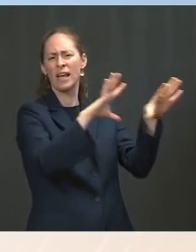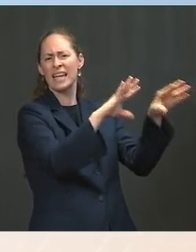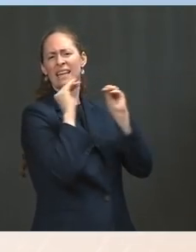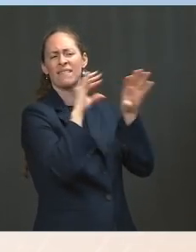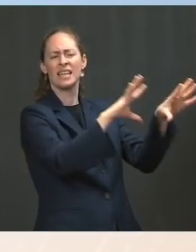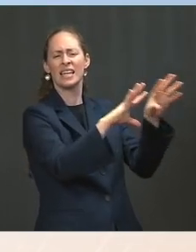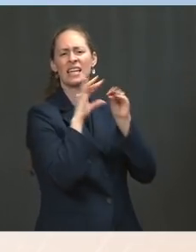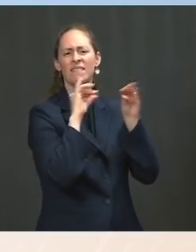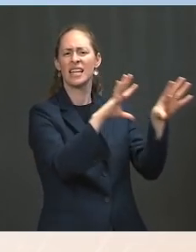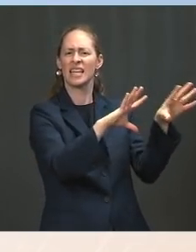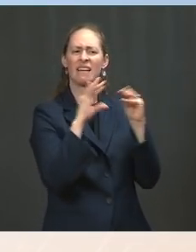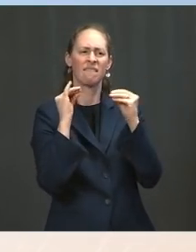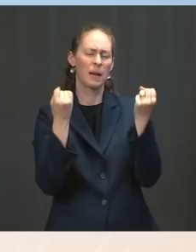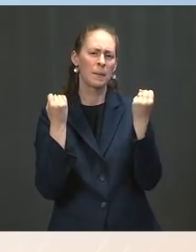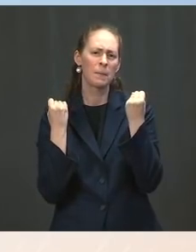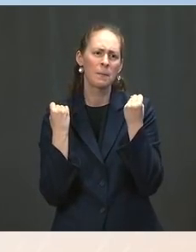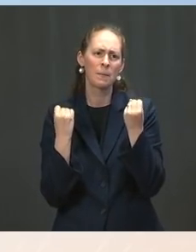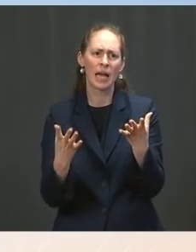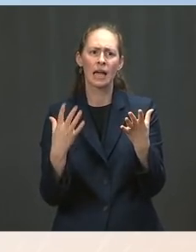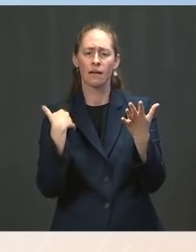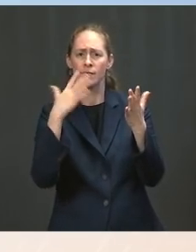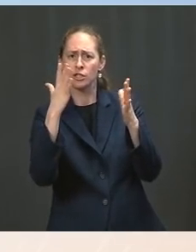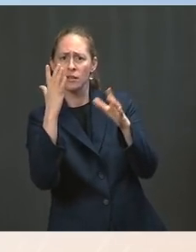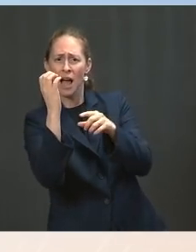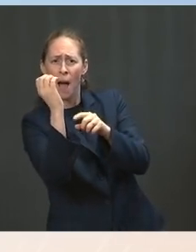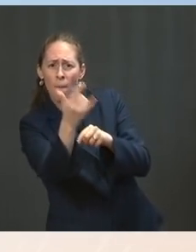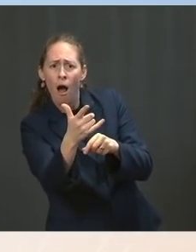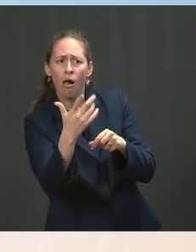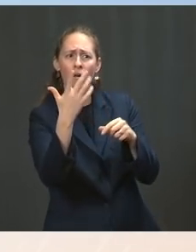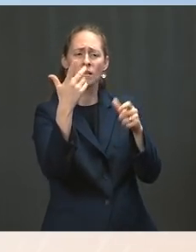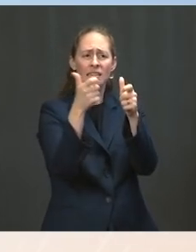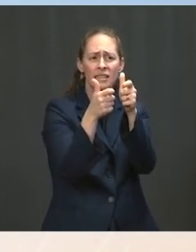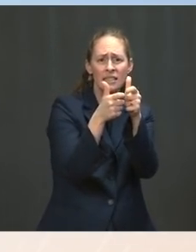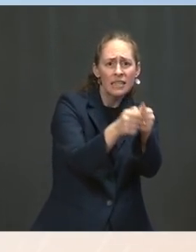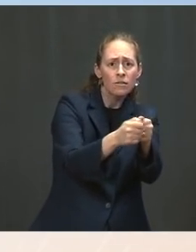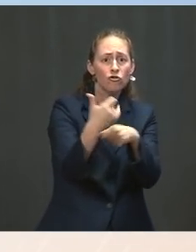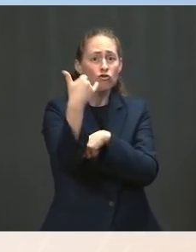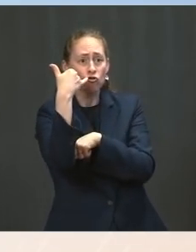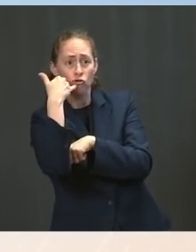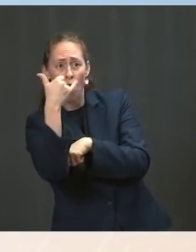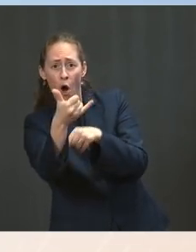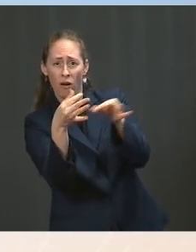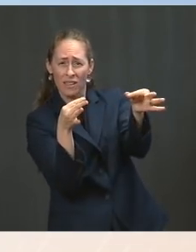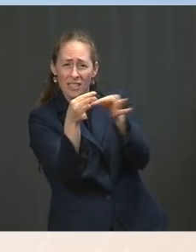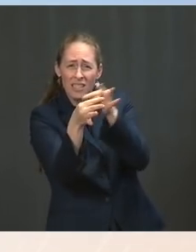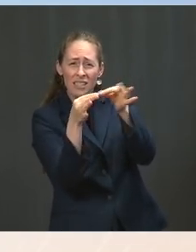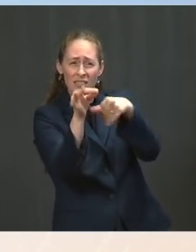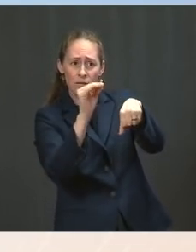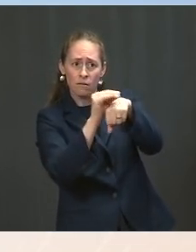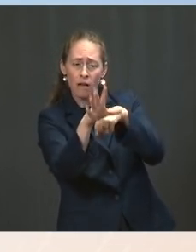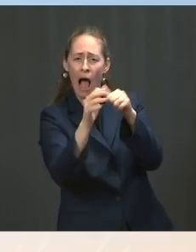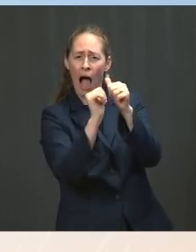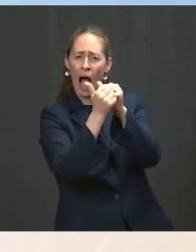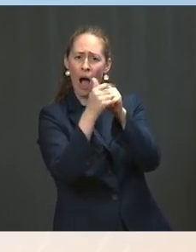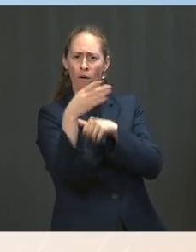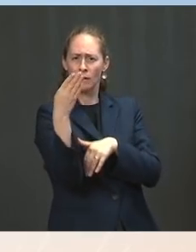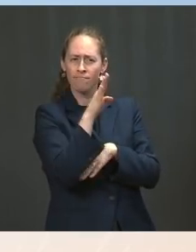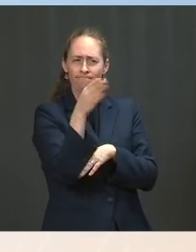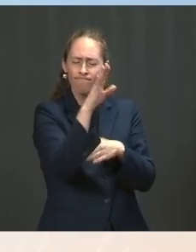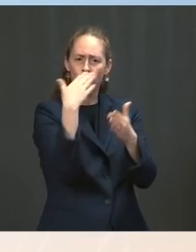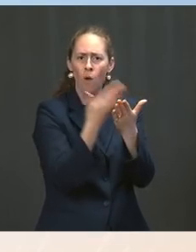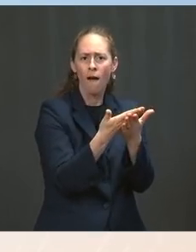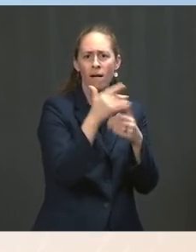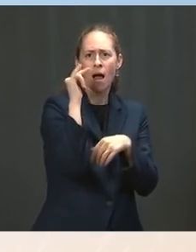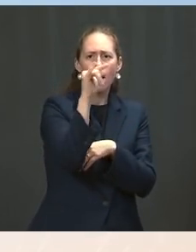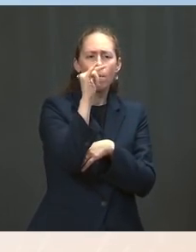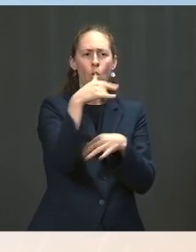them specific instructions. We have developed a method to safely and efficiently transfer groups of American citizens